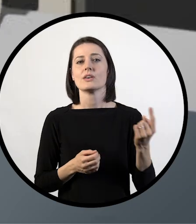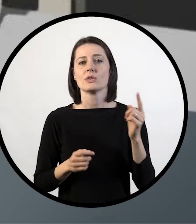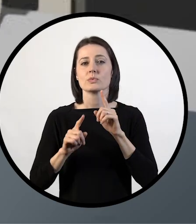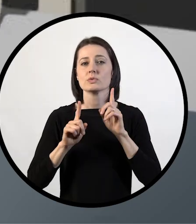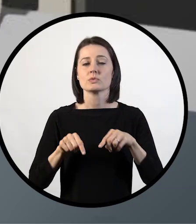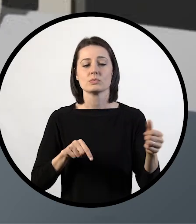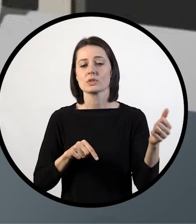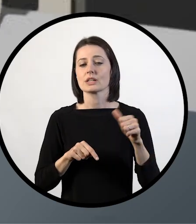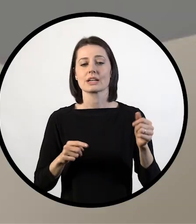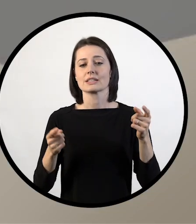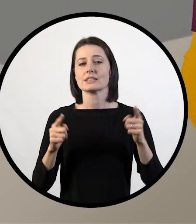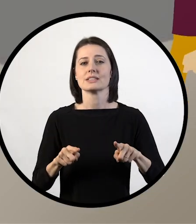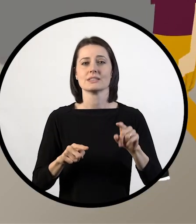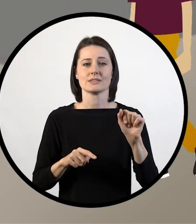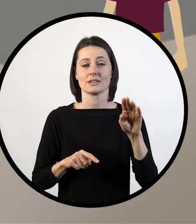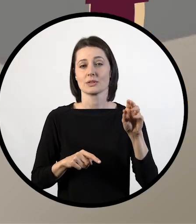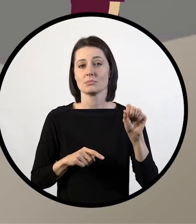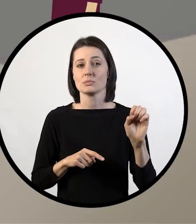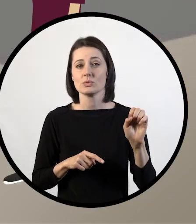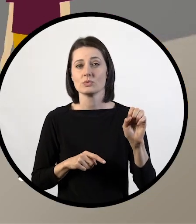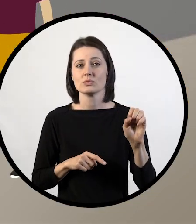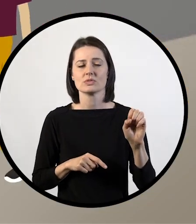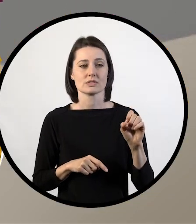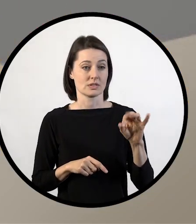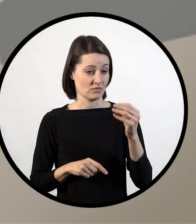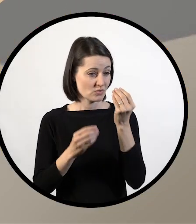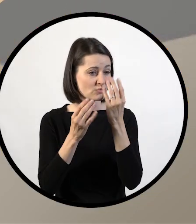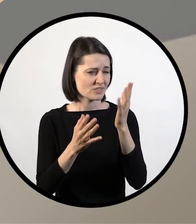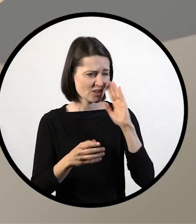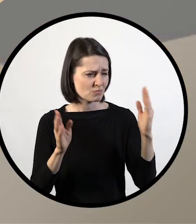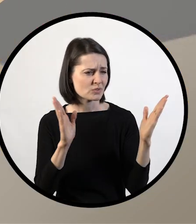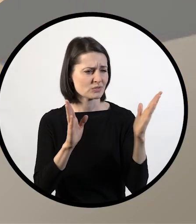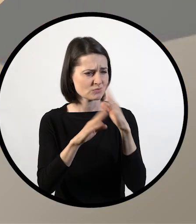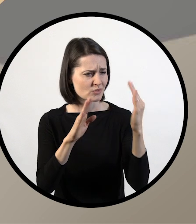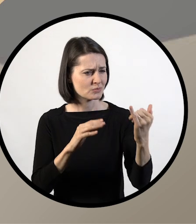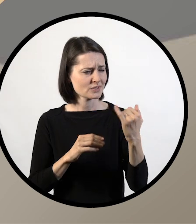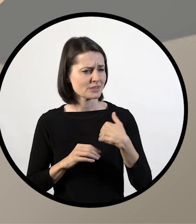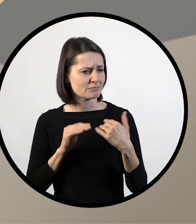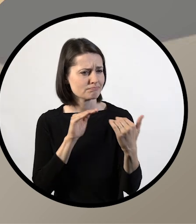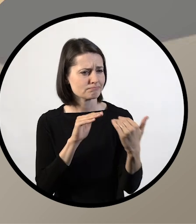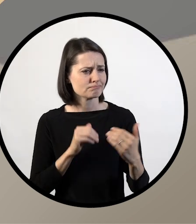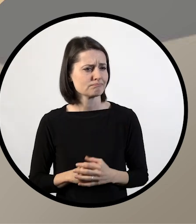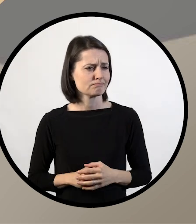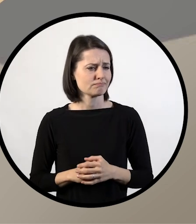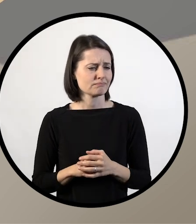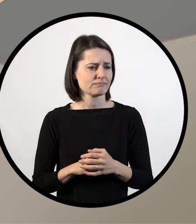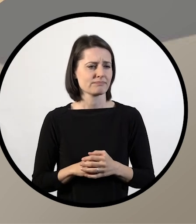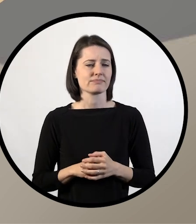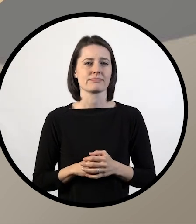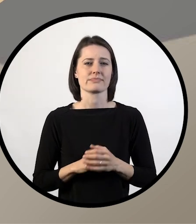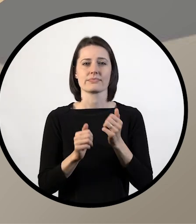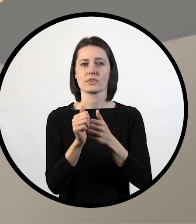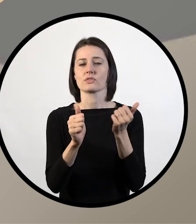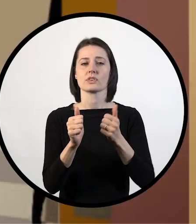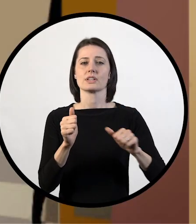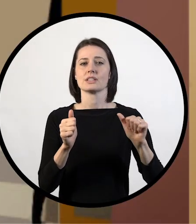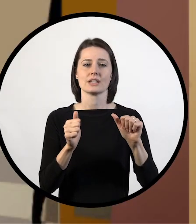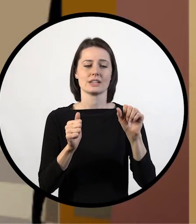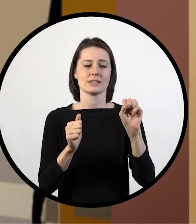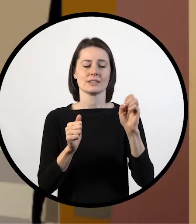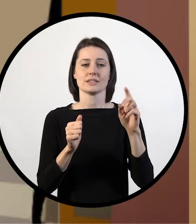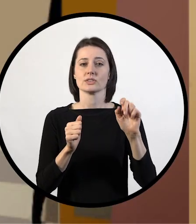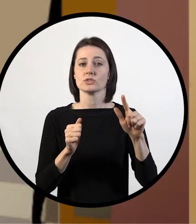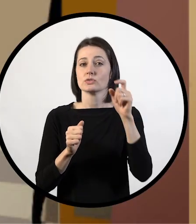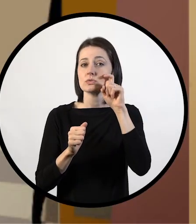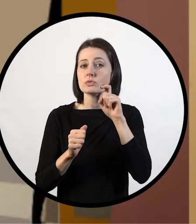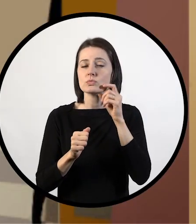You owe me. Always report any incident of abuse. If you tell, you'll be in just as much trouble as me. Avoid